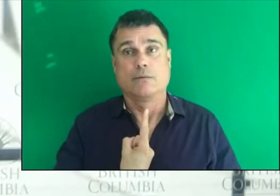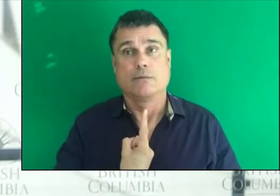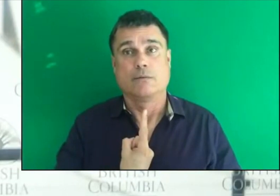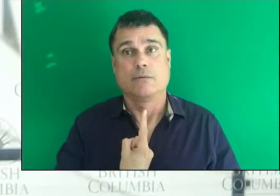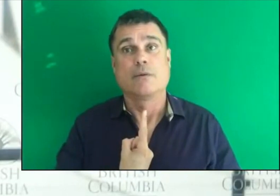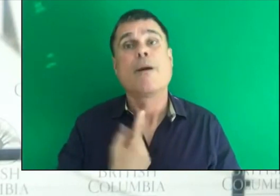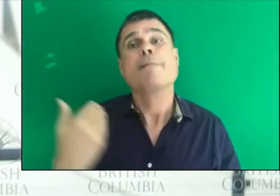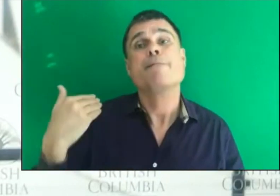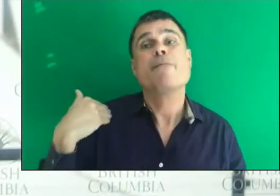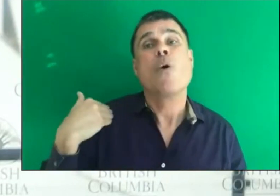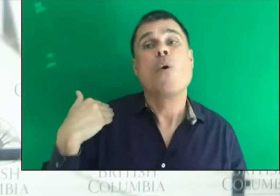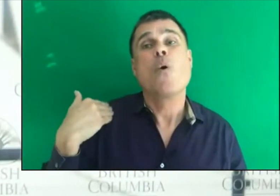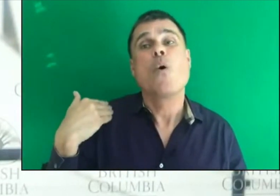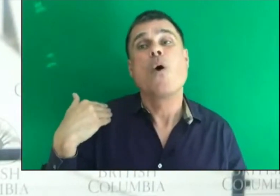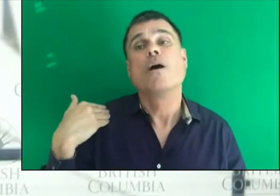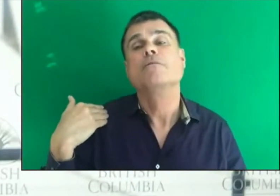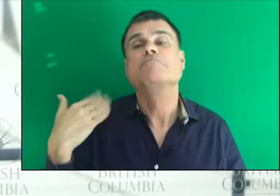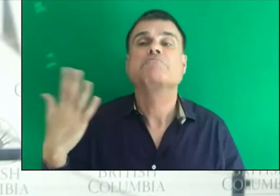Agahi, CTV.